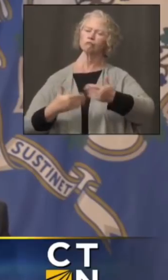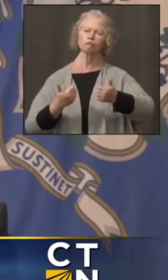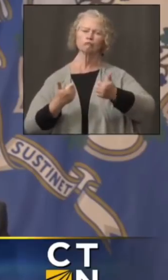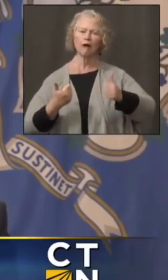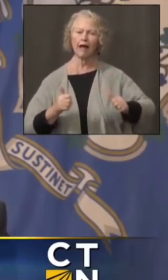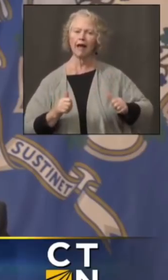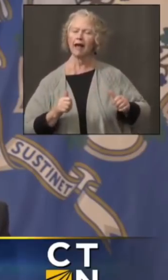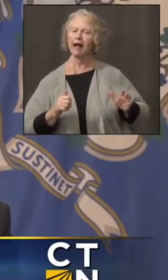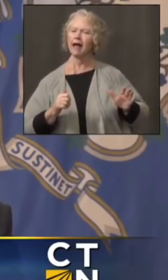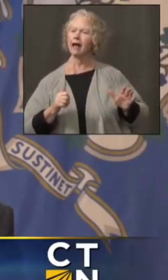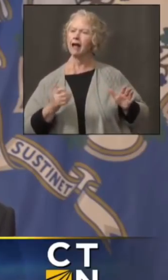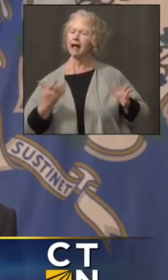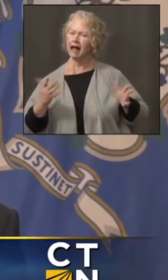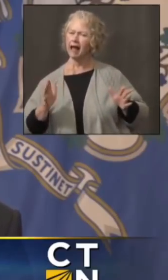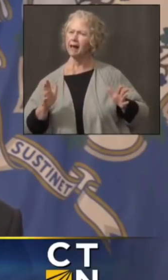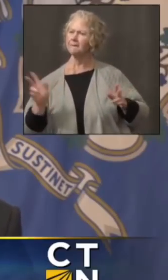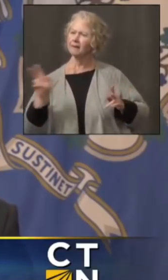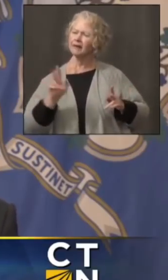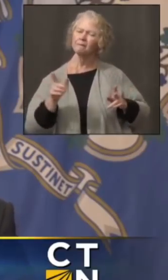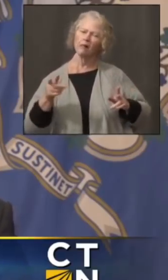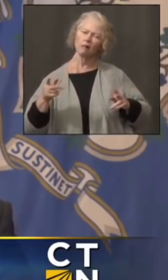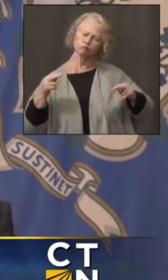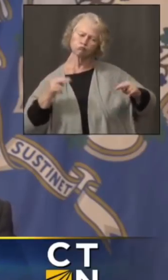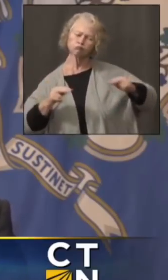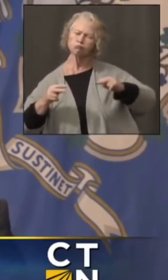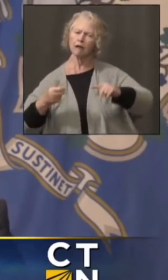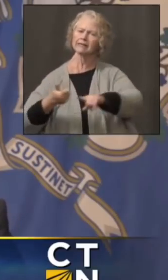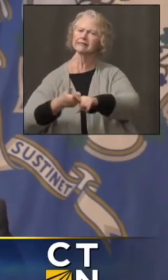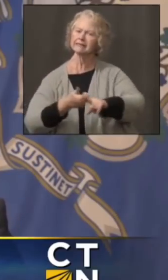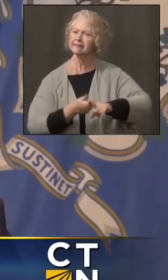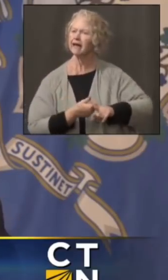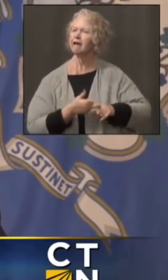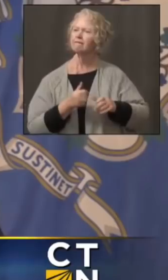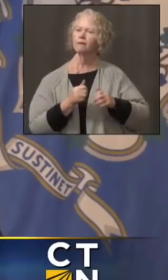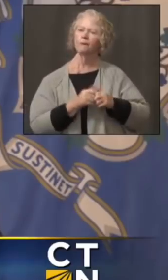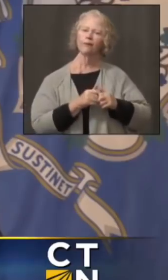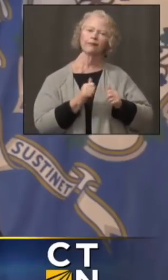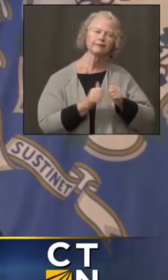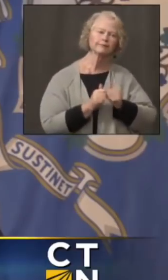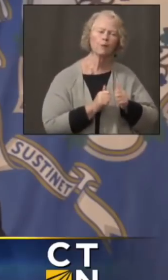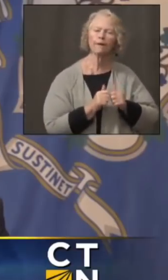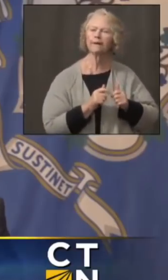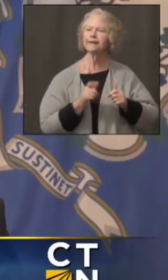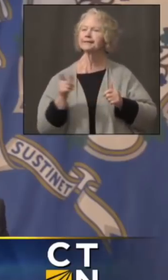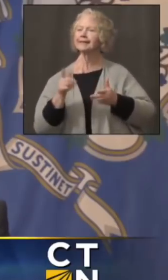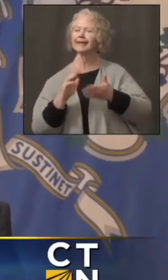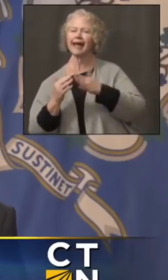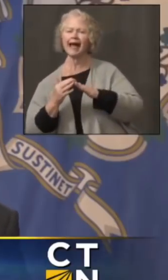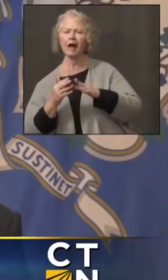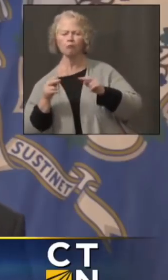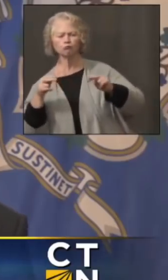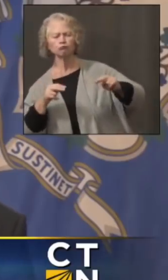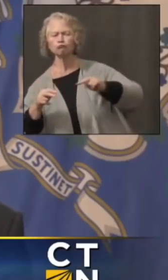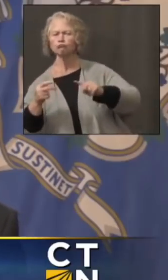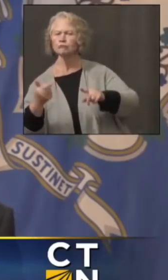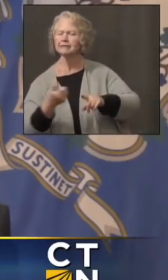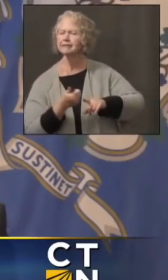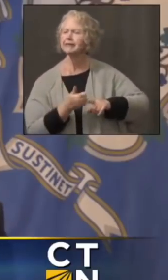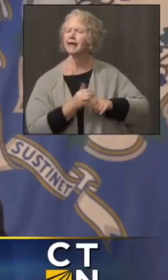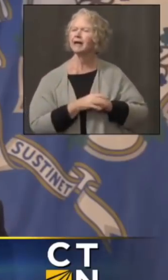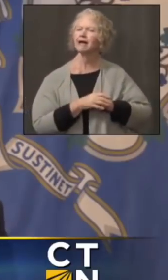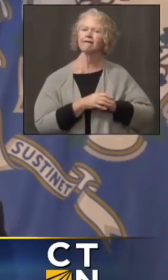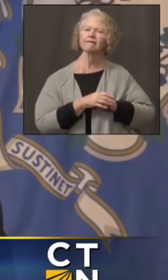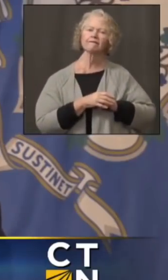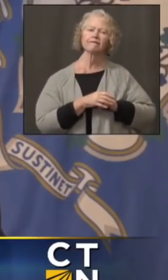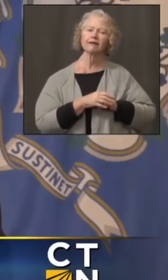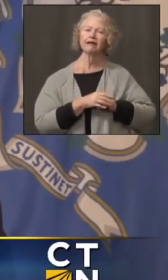with enforcement and self-regulation, what you can do in terms of your sports, what you can do as municipalities, what you can do to roll back like they've